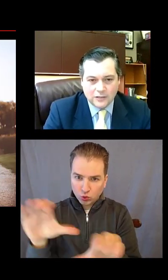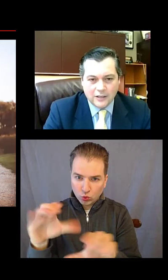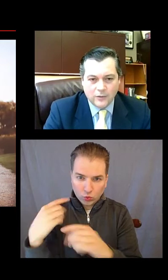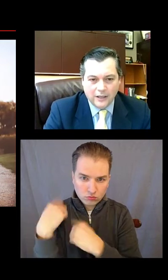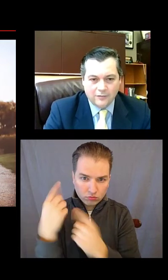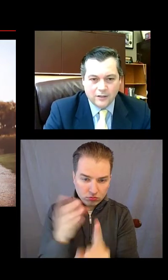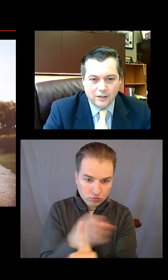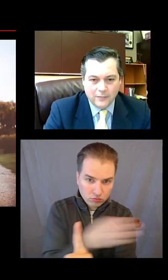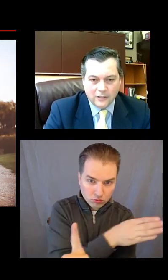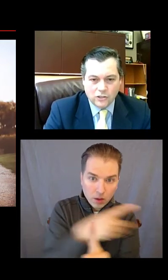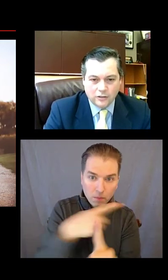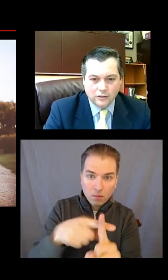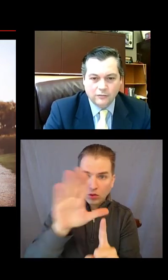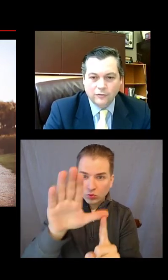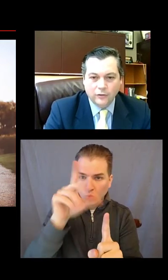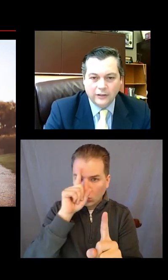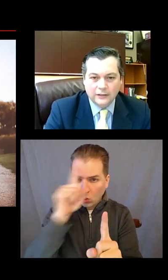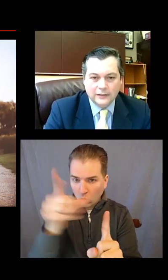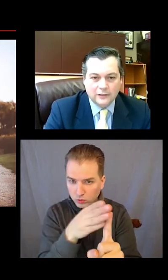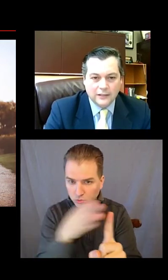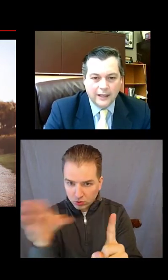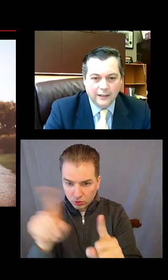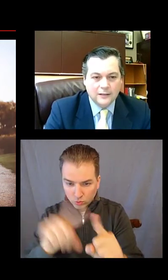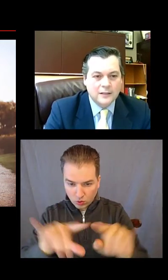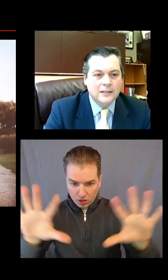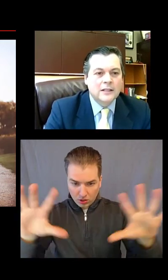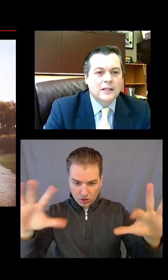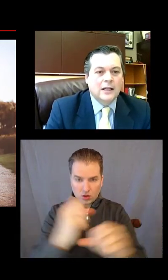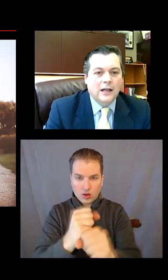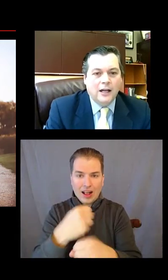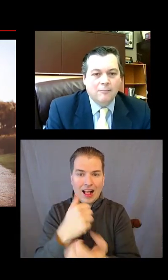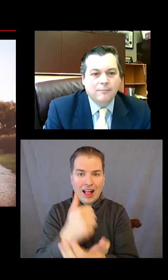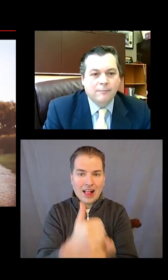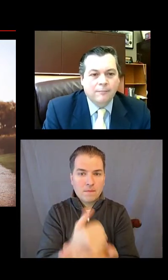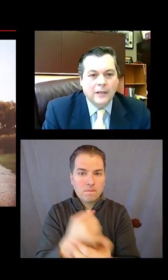it looks like we have a mixture of a few things here today.